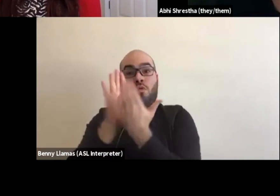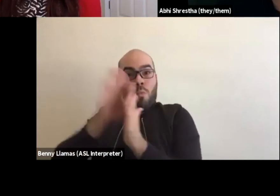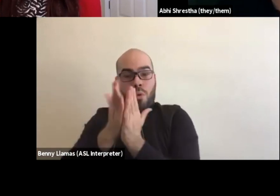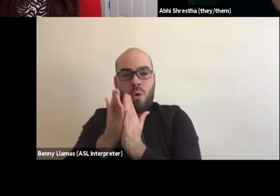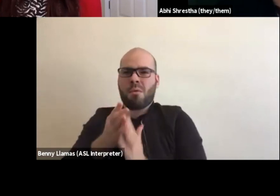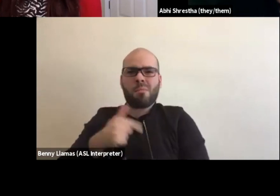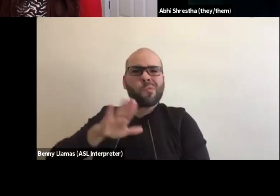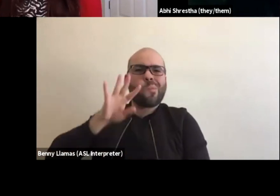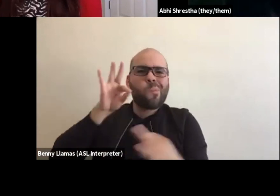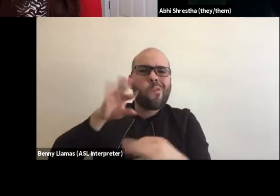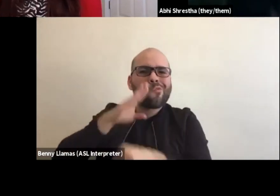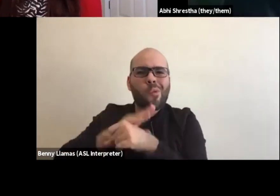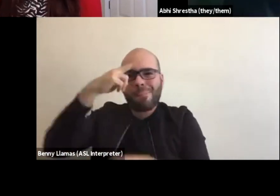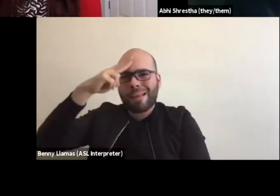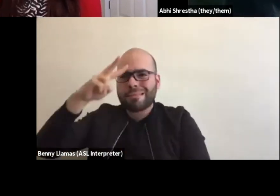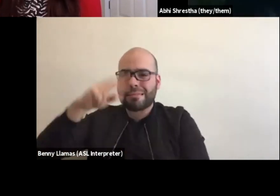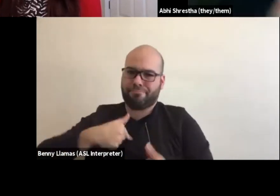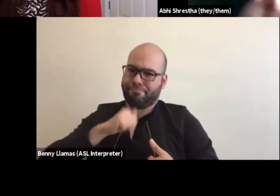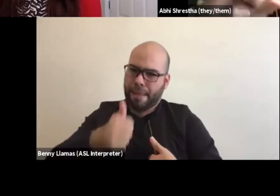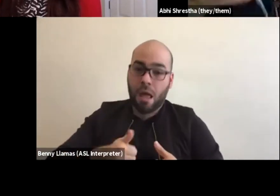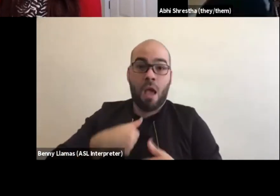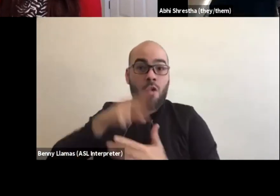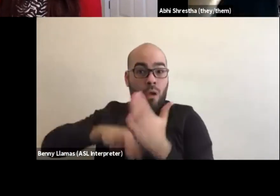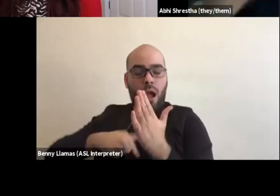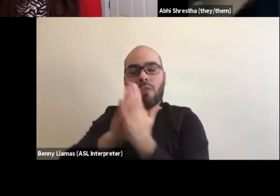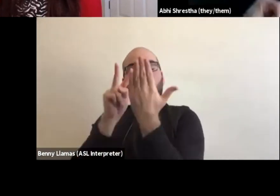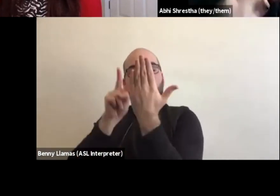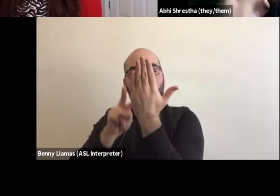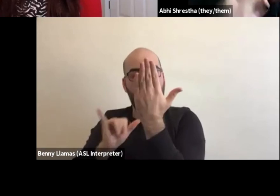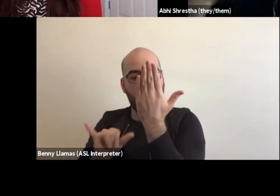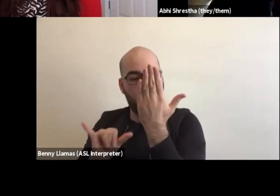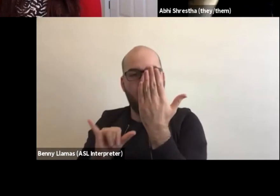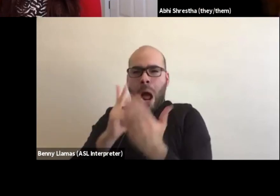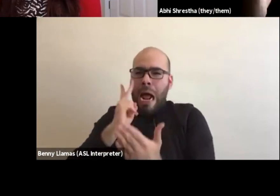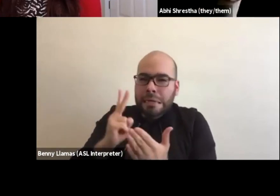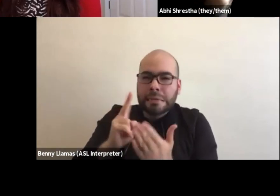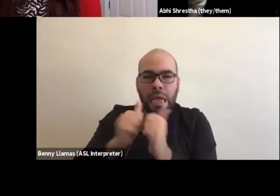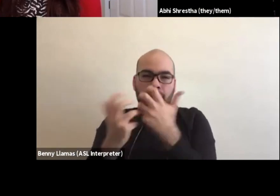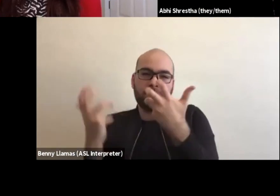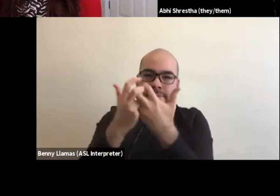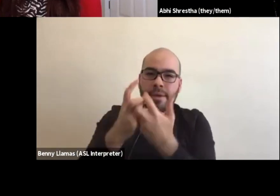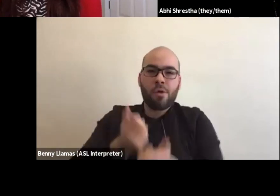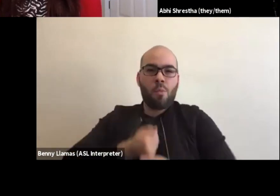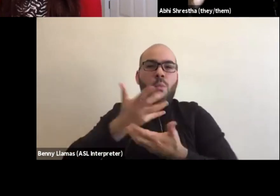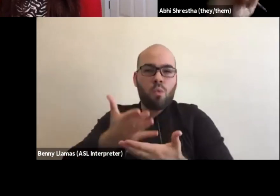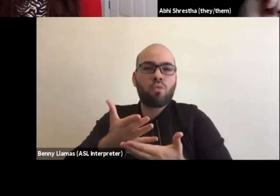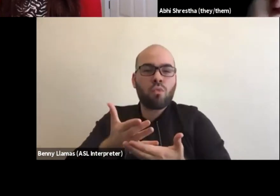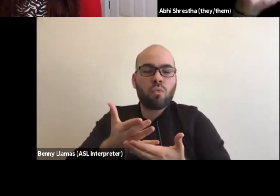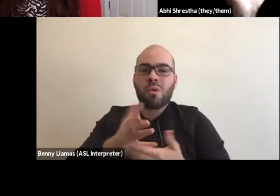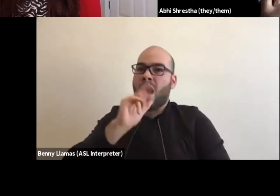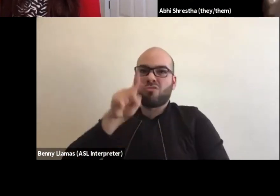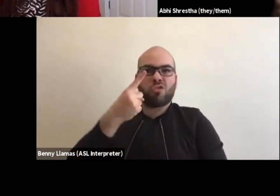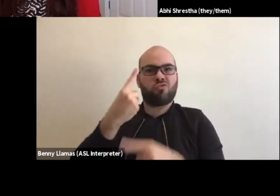so clearly see how poetry sort of really falls into the pockets of the novel in various ways. And